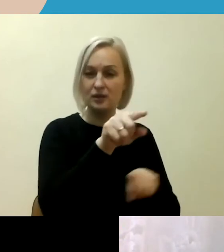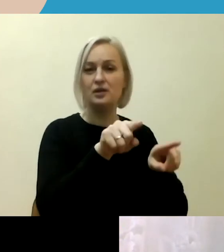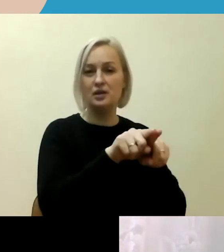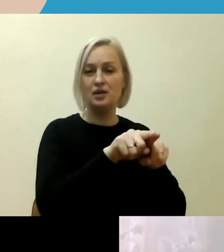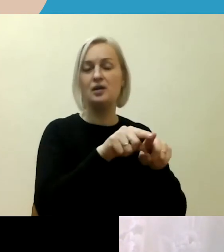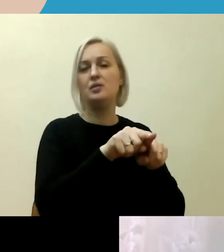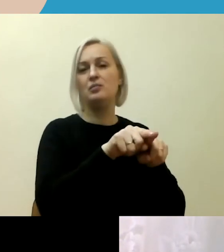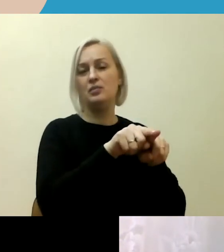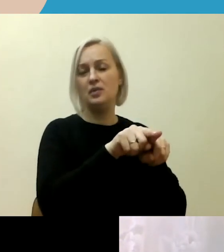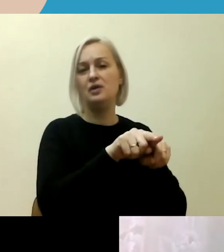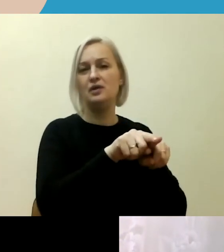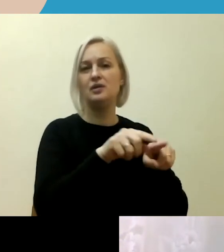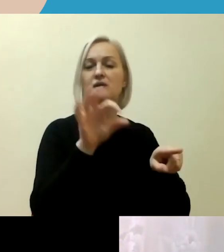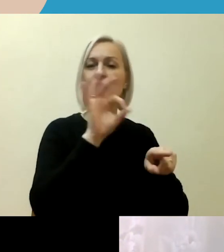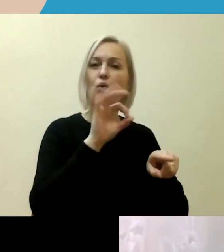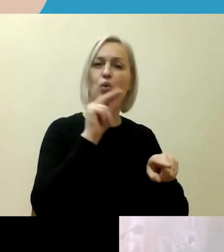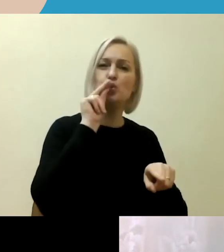now,